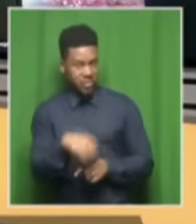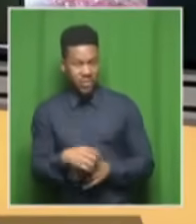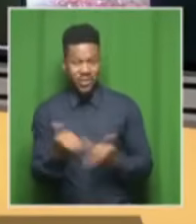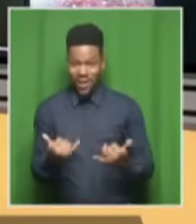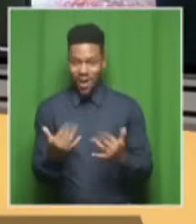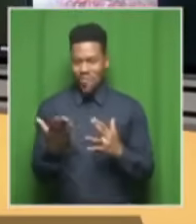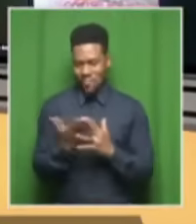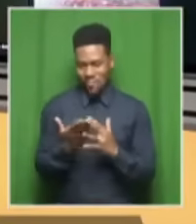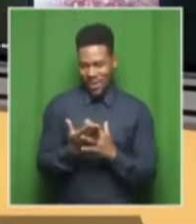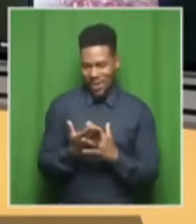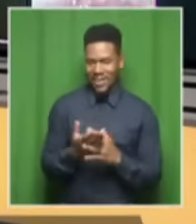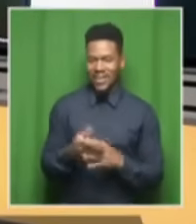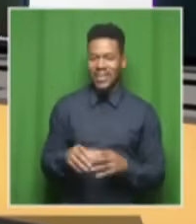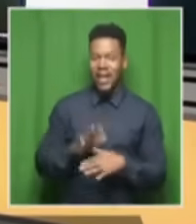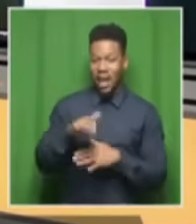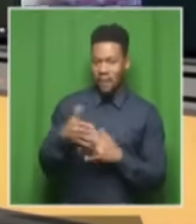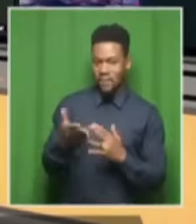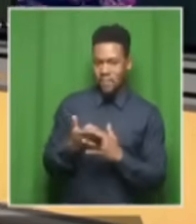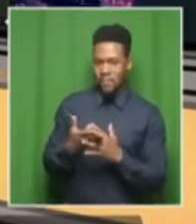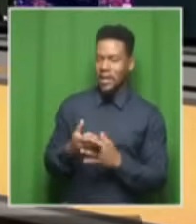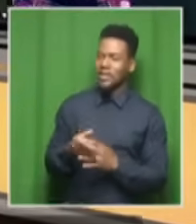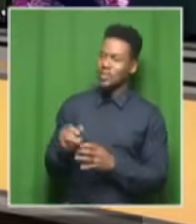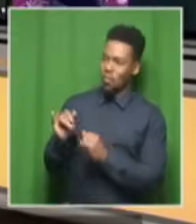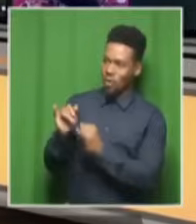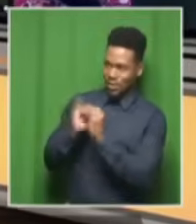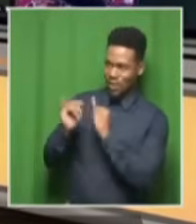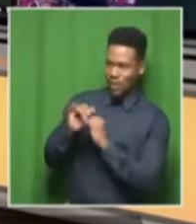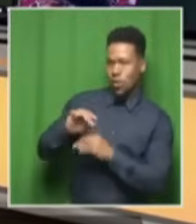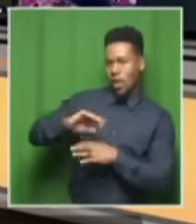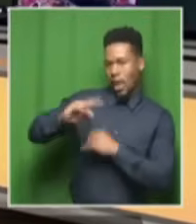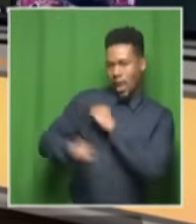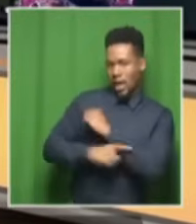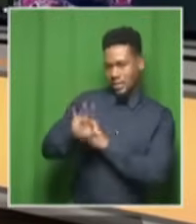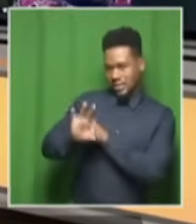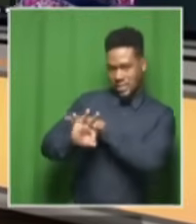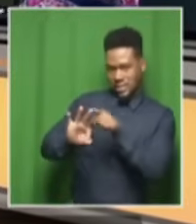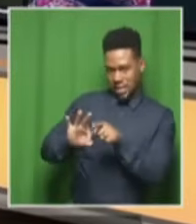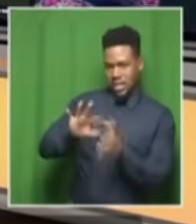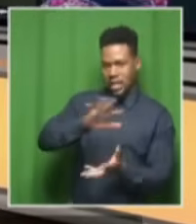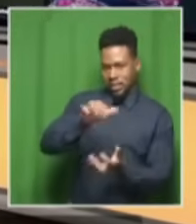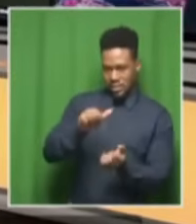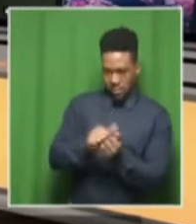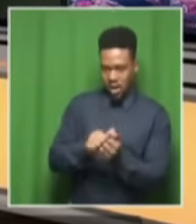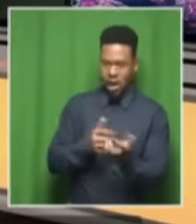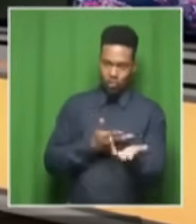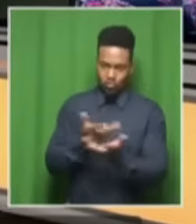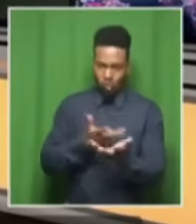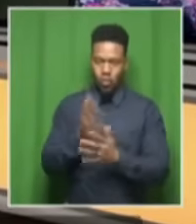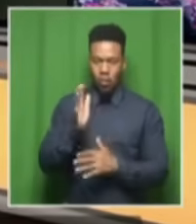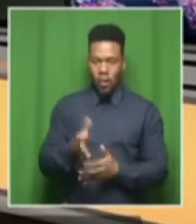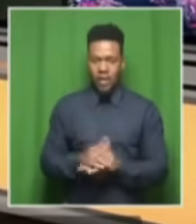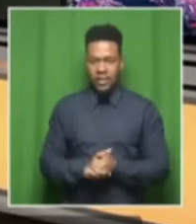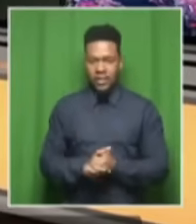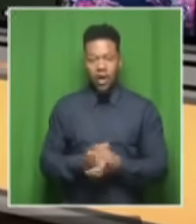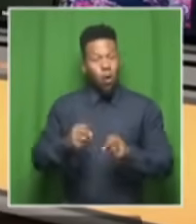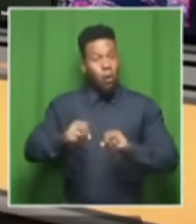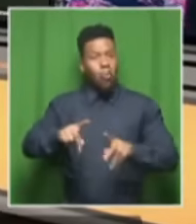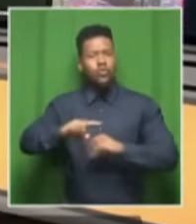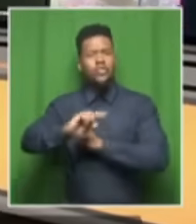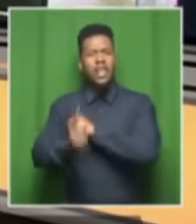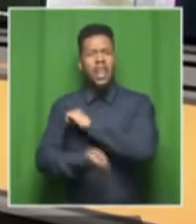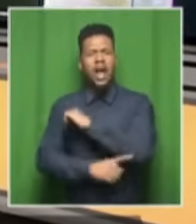getting the word from Lita and Jasmina, and then we're going to wrap up the conversation. And I'm going to give each one of our panelists again the opportunity